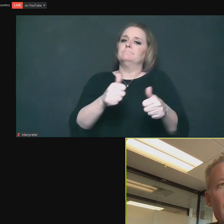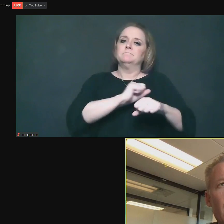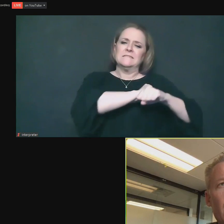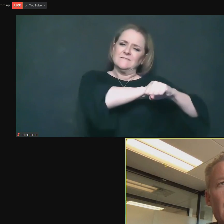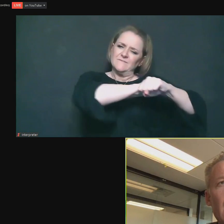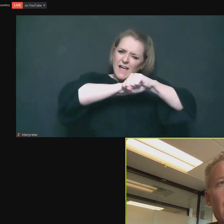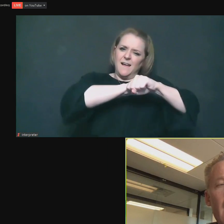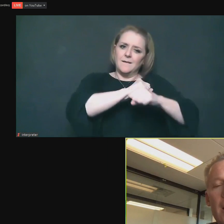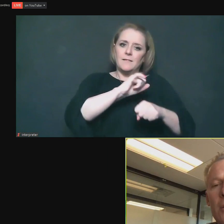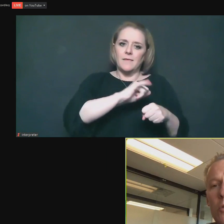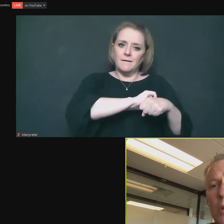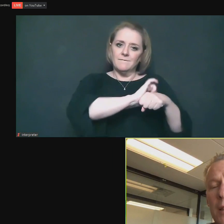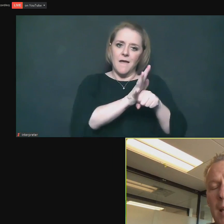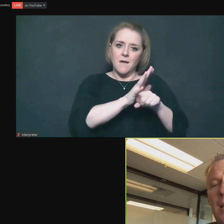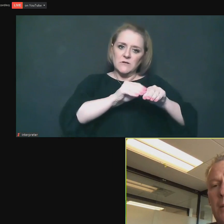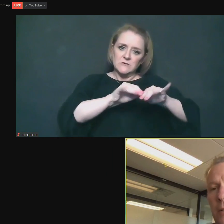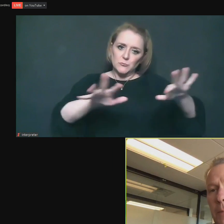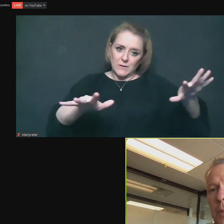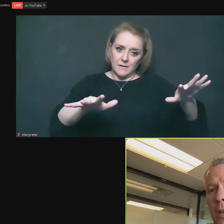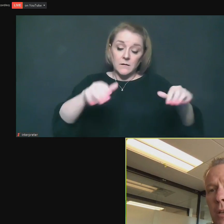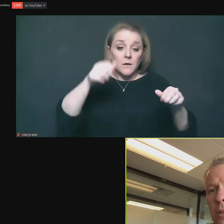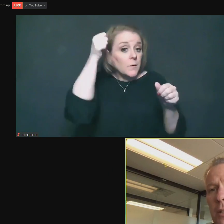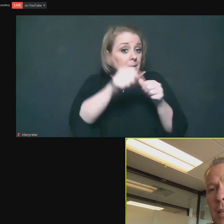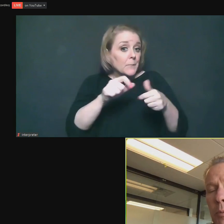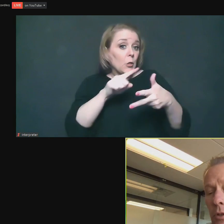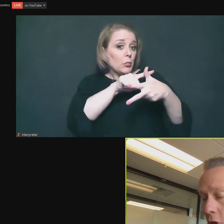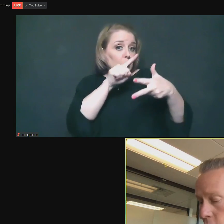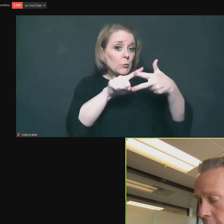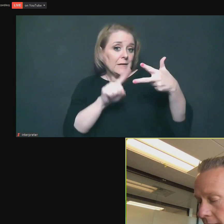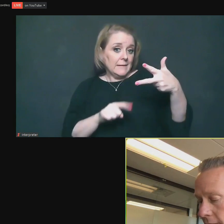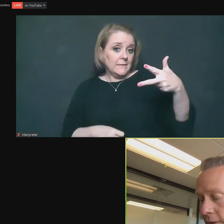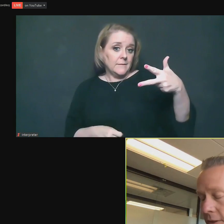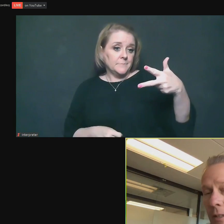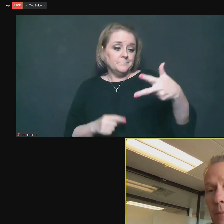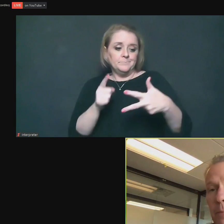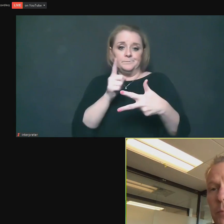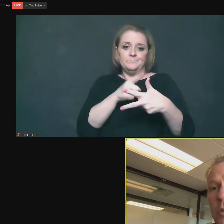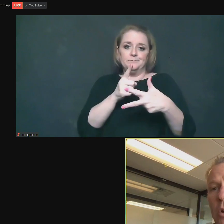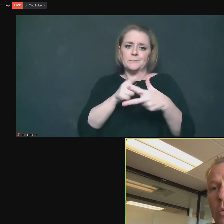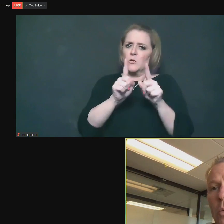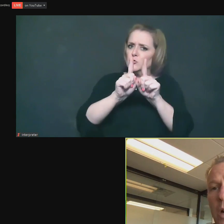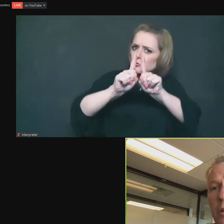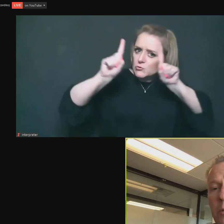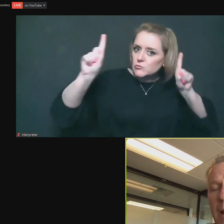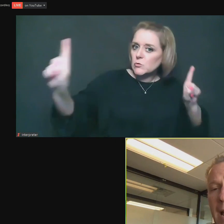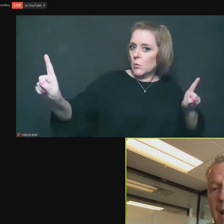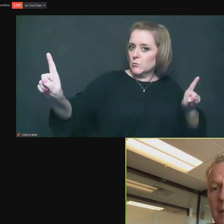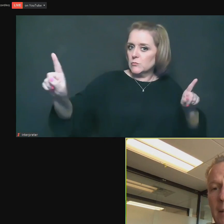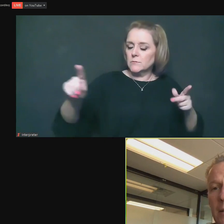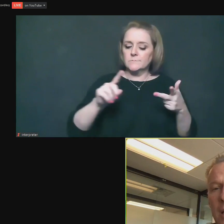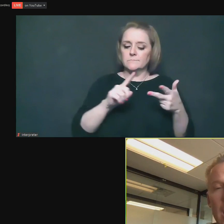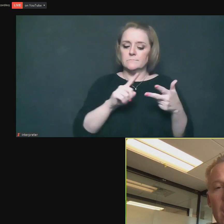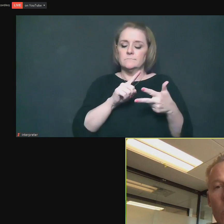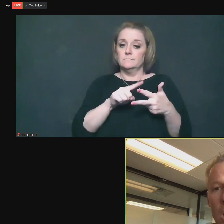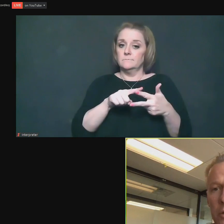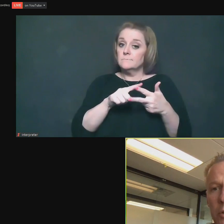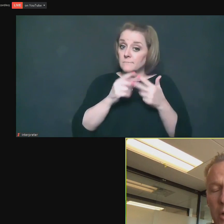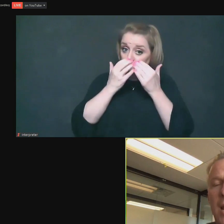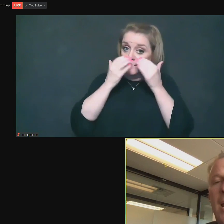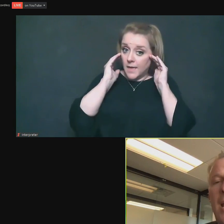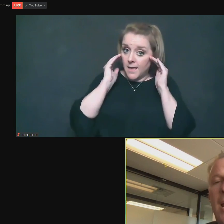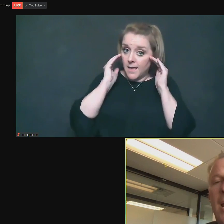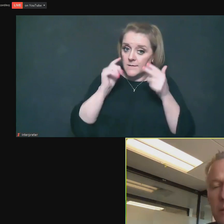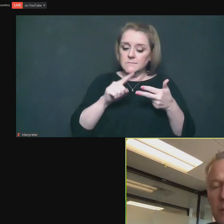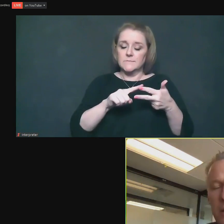virus. The key to that is three things: keep your social distancing, wear your masks, and washing